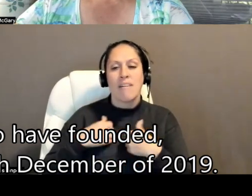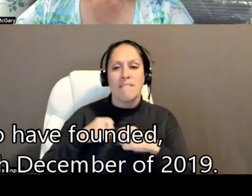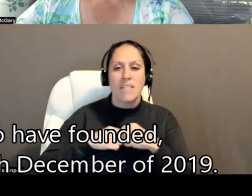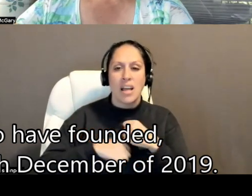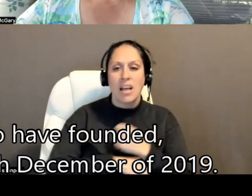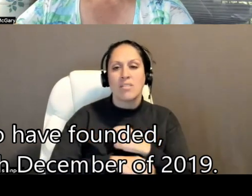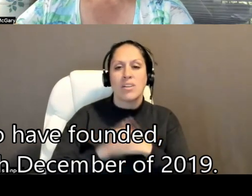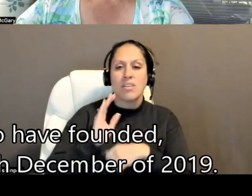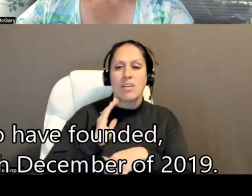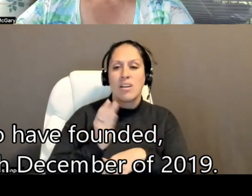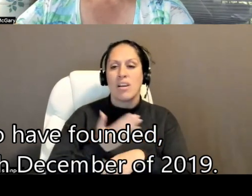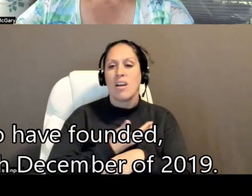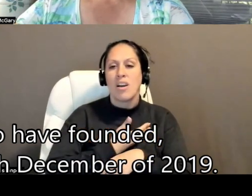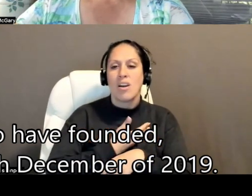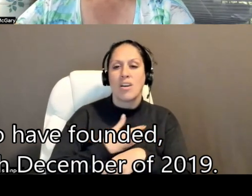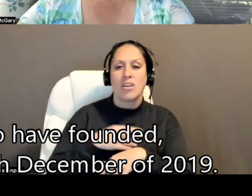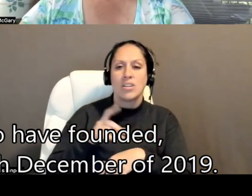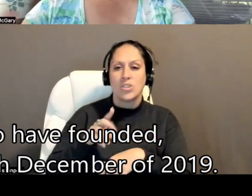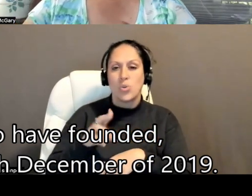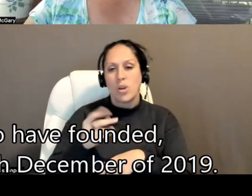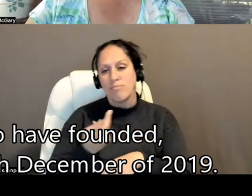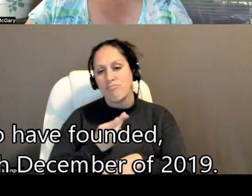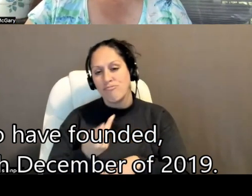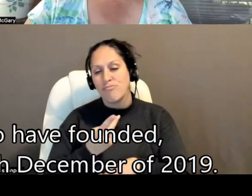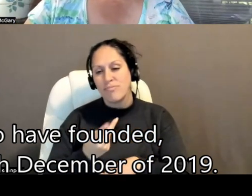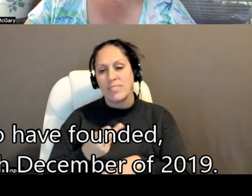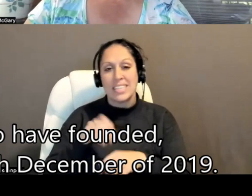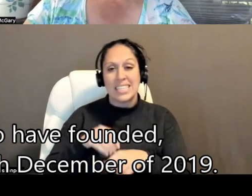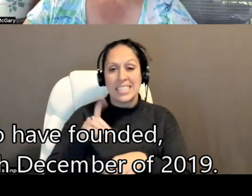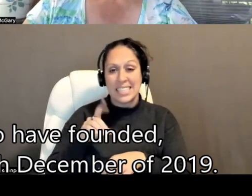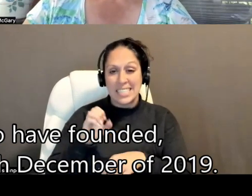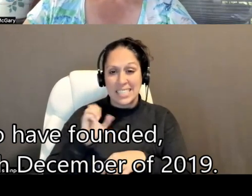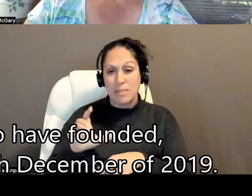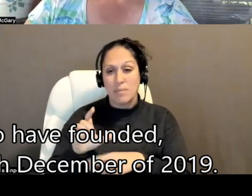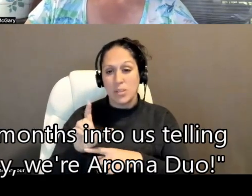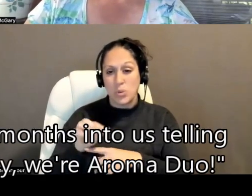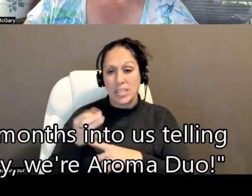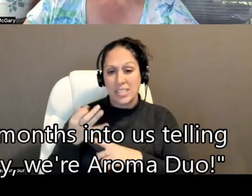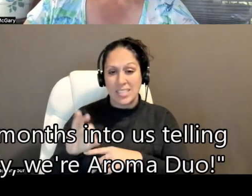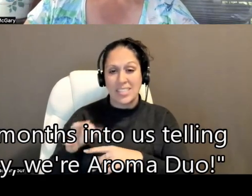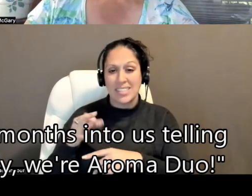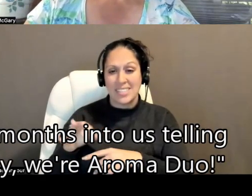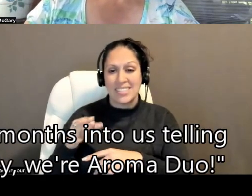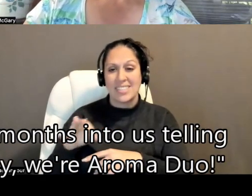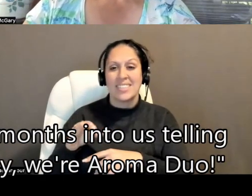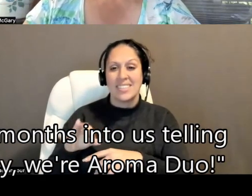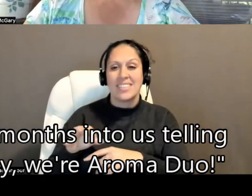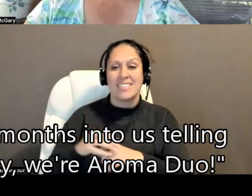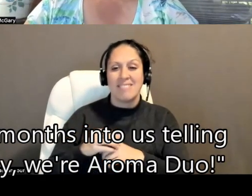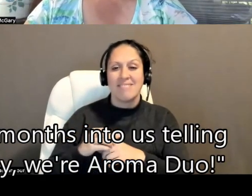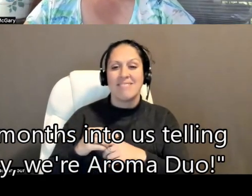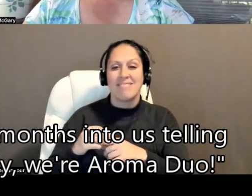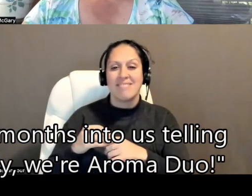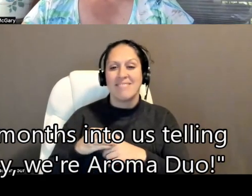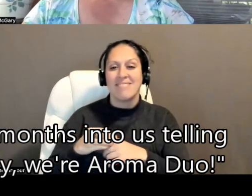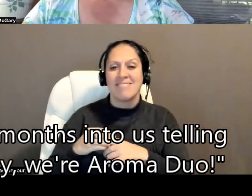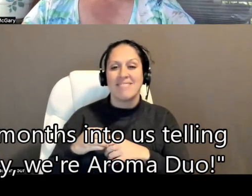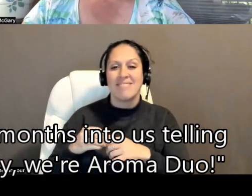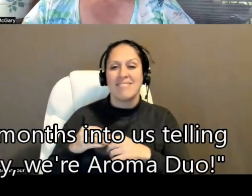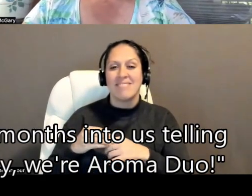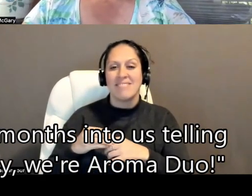officially our duo, December of 2019. Oh, wow.